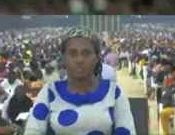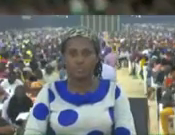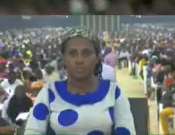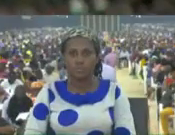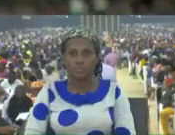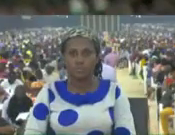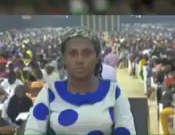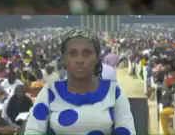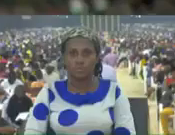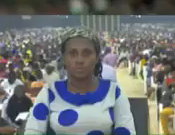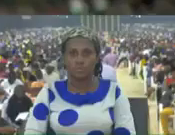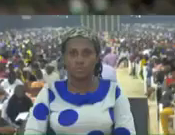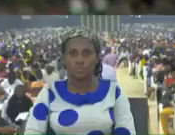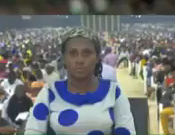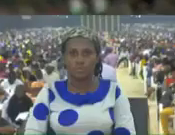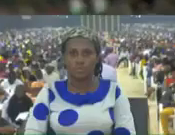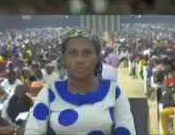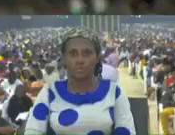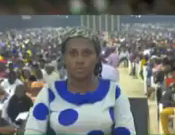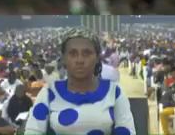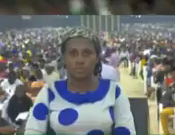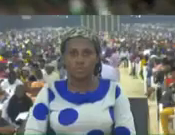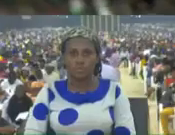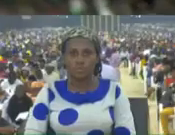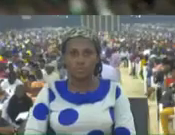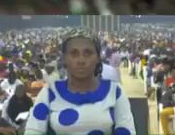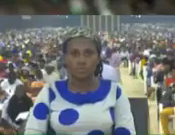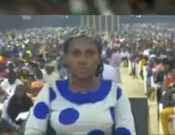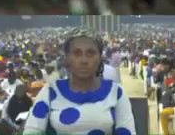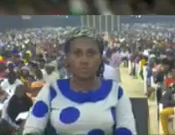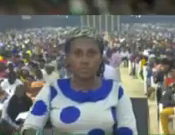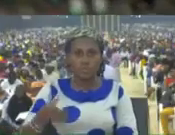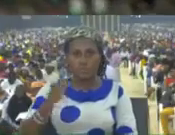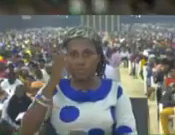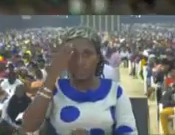52, but Bartimaeus didn't even know what is the difference between day and night.